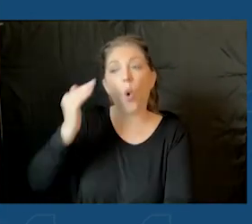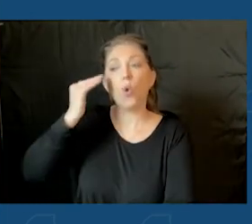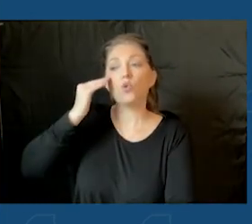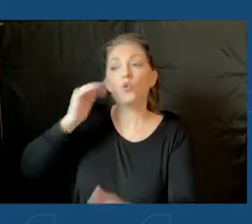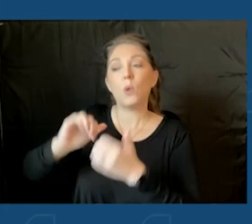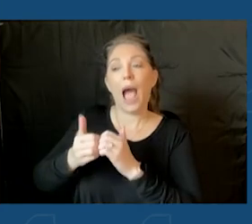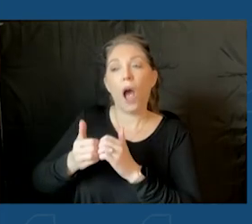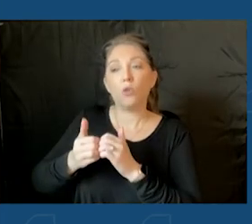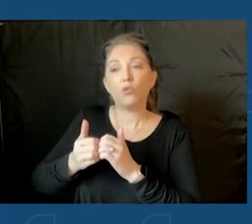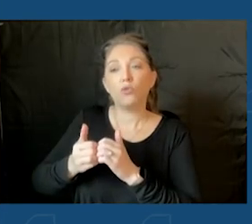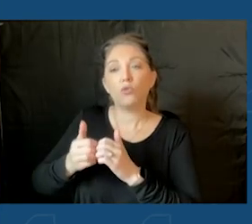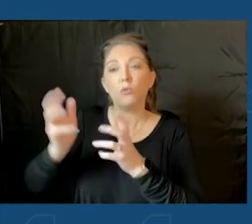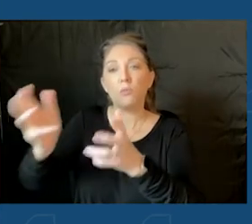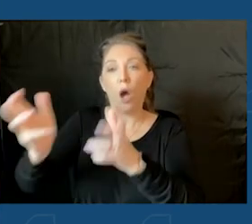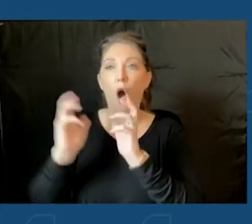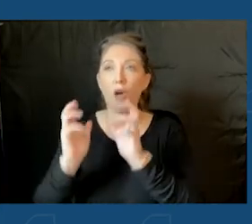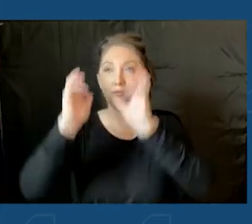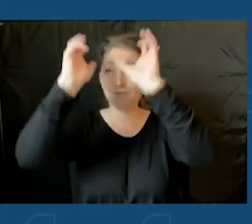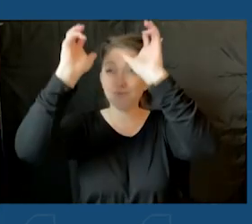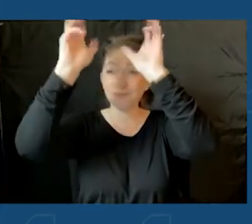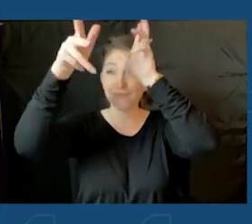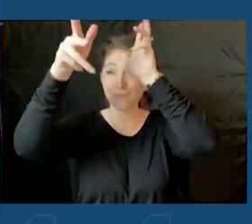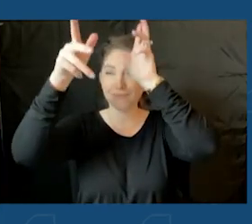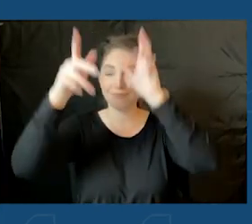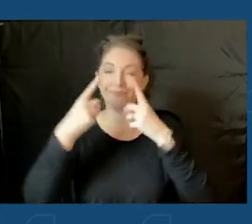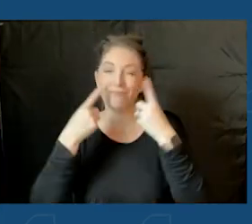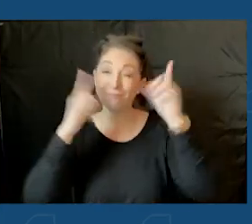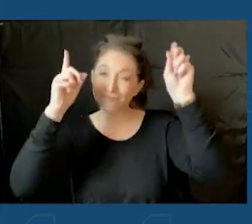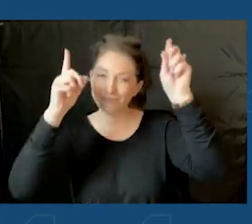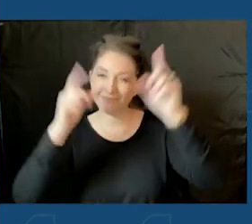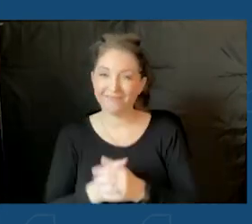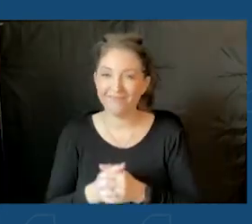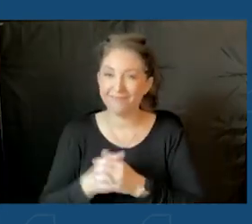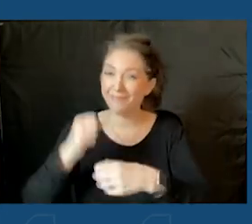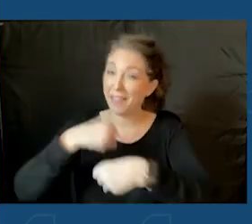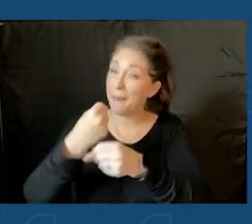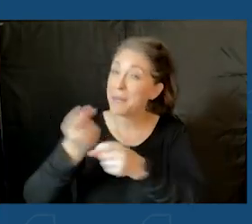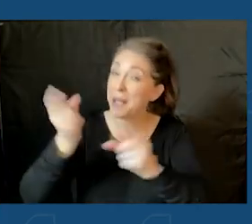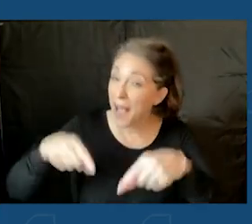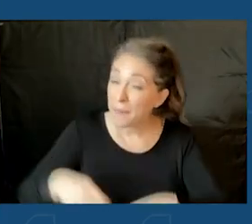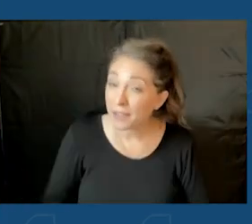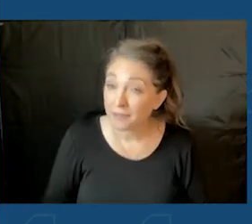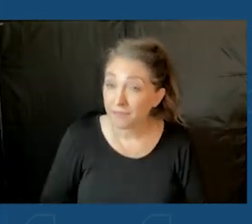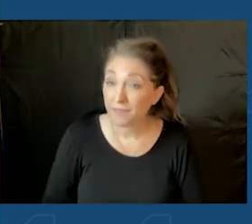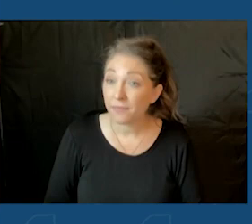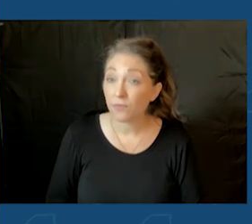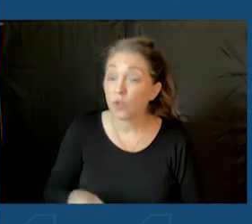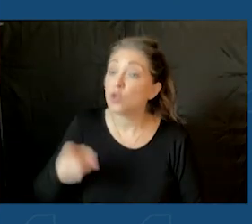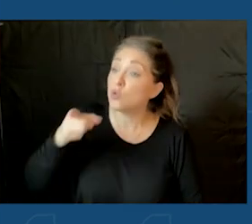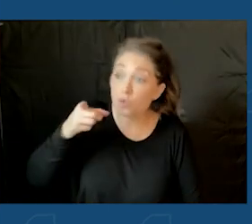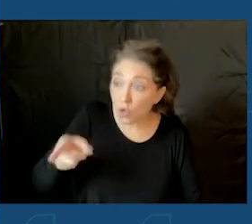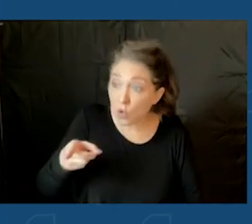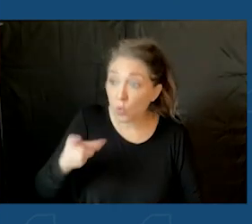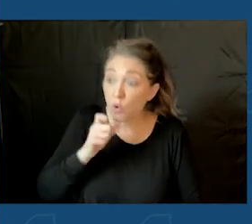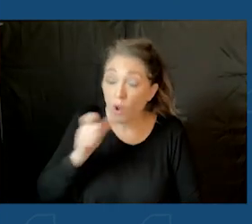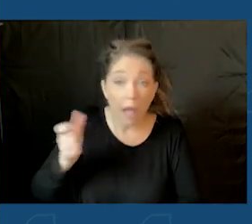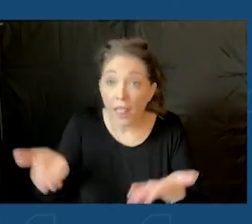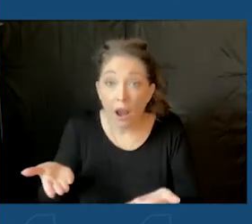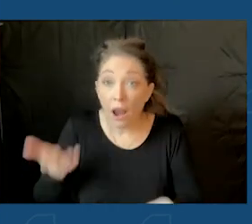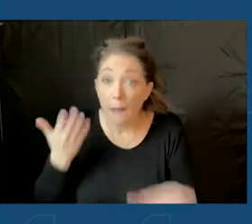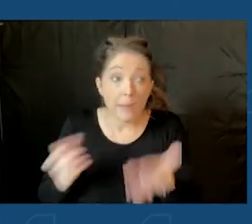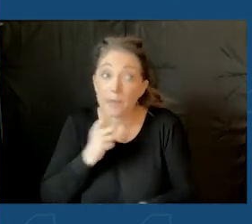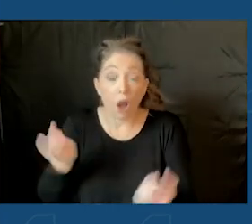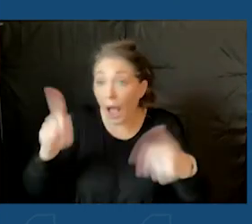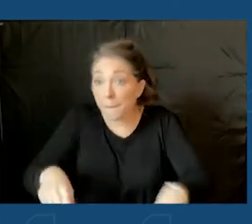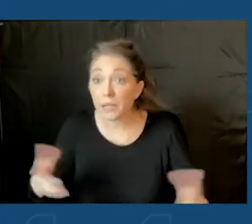and put it in the hoop and make it happen. Because if it wasn't for you, this deal might not have come through.